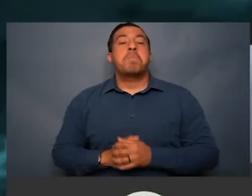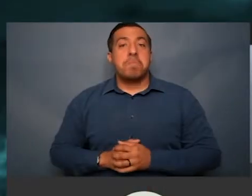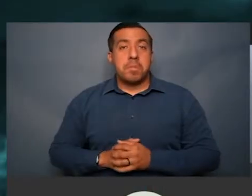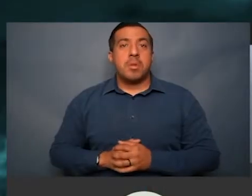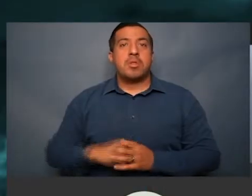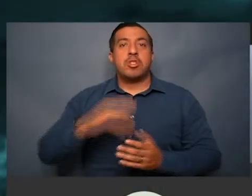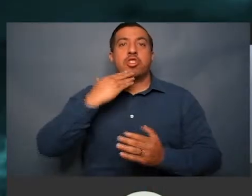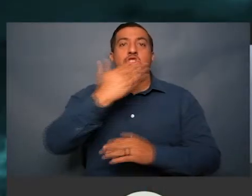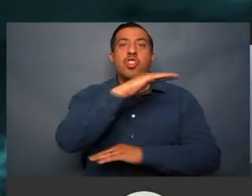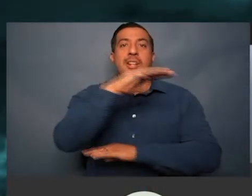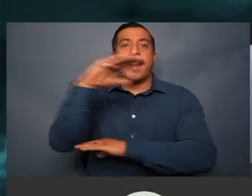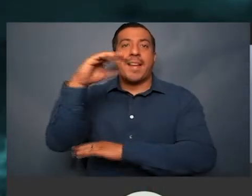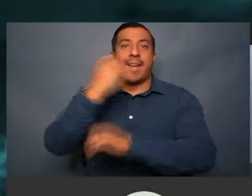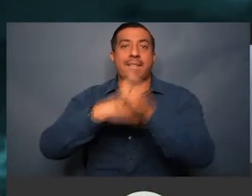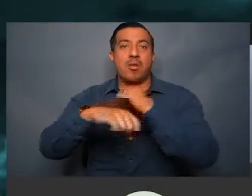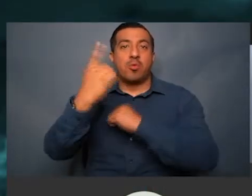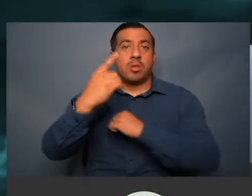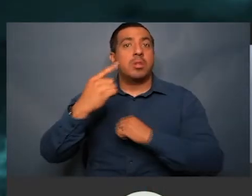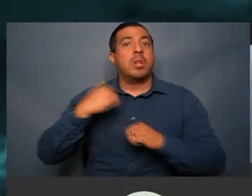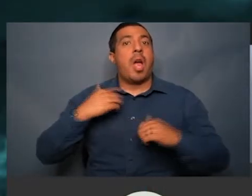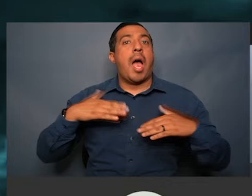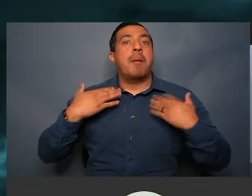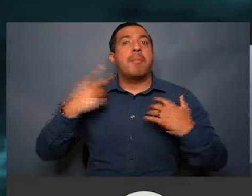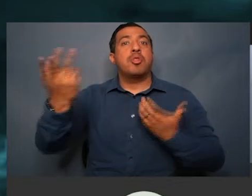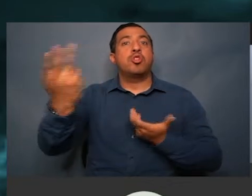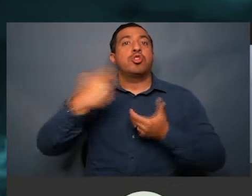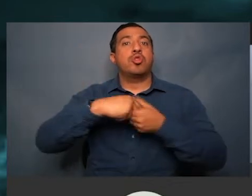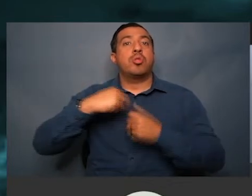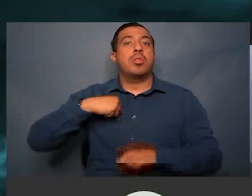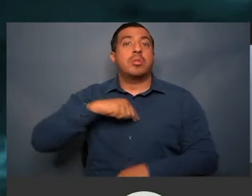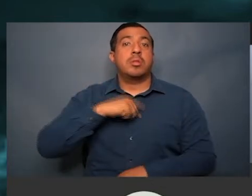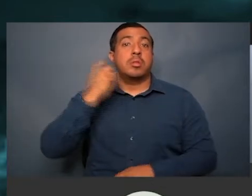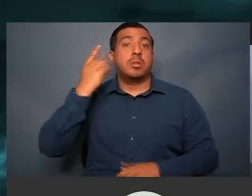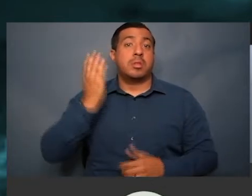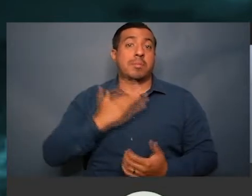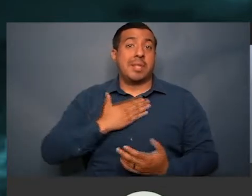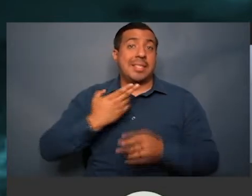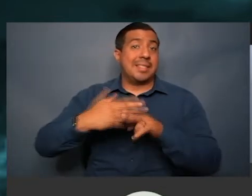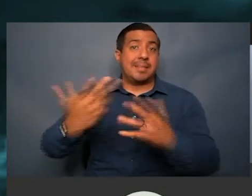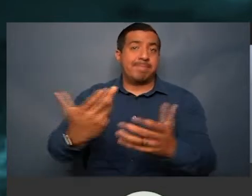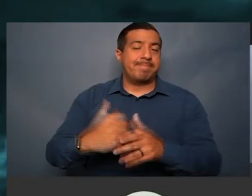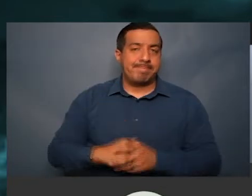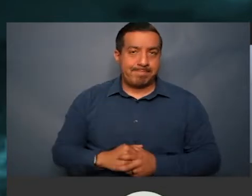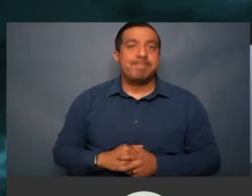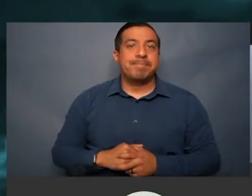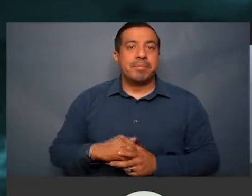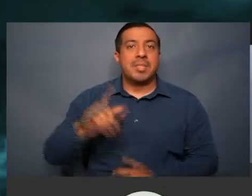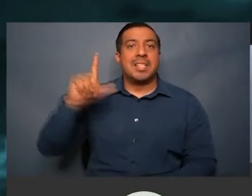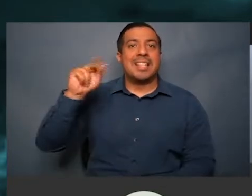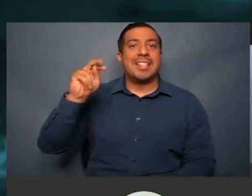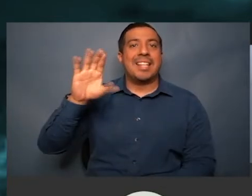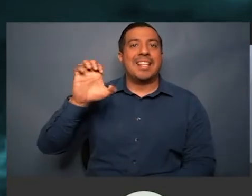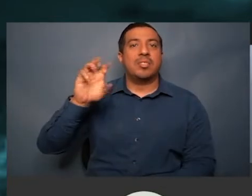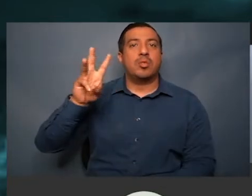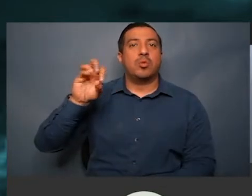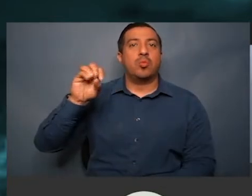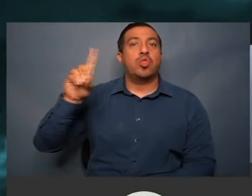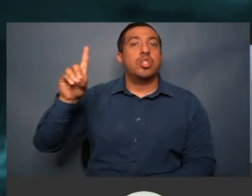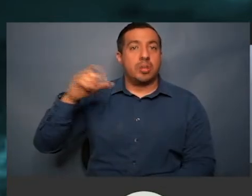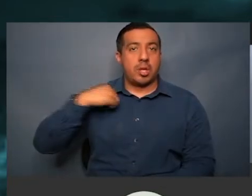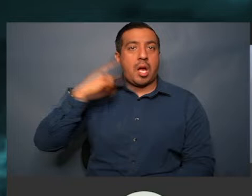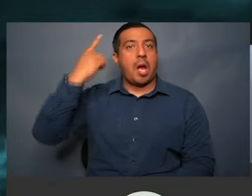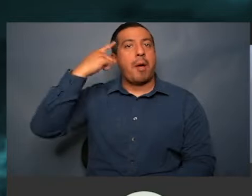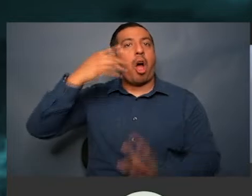Well, good evening, everybody. We're glad you joined us. My name, first of all, introduce myself, is Lance Wood. I'm the Science and